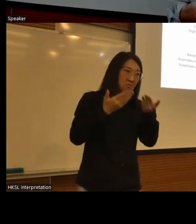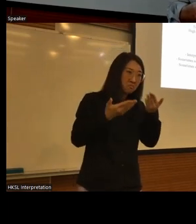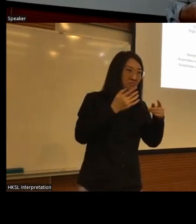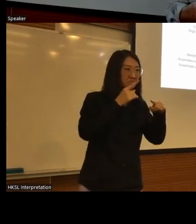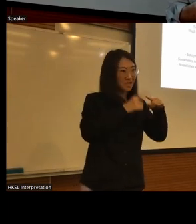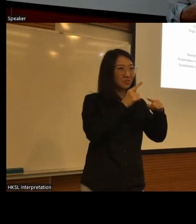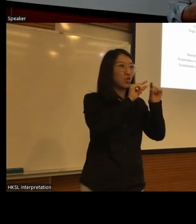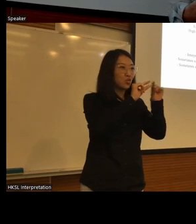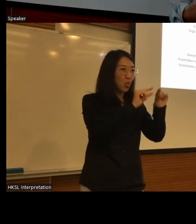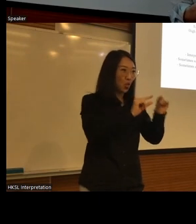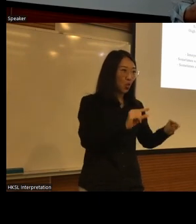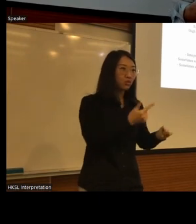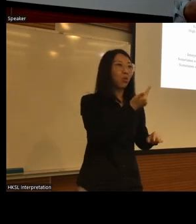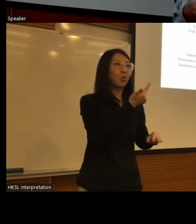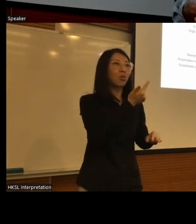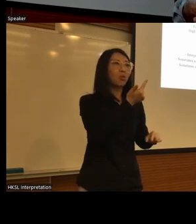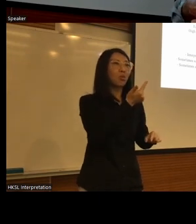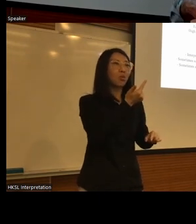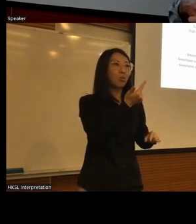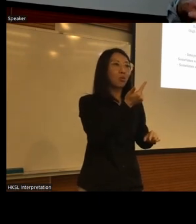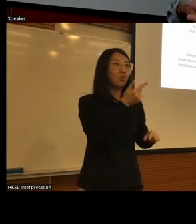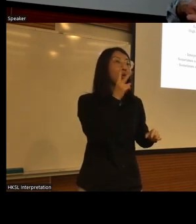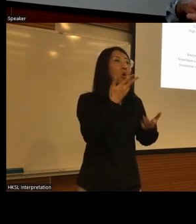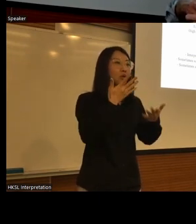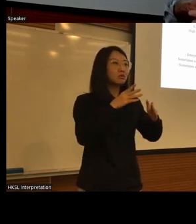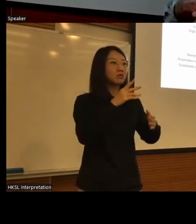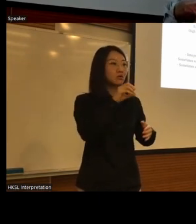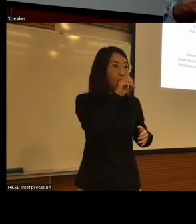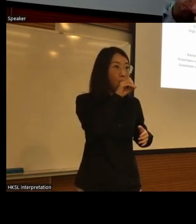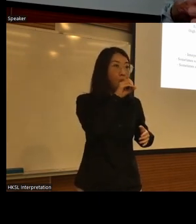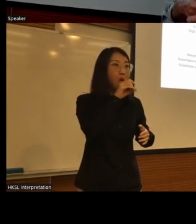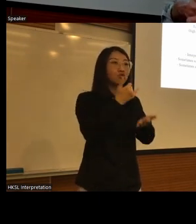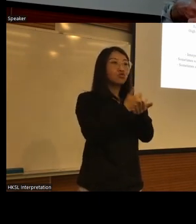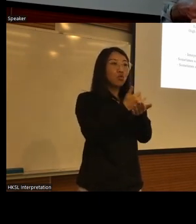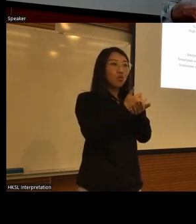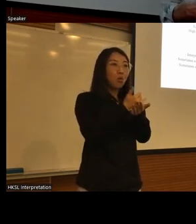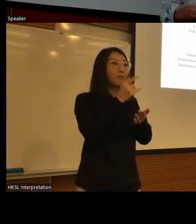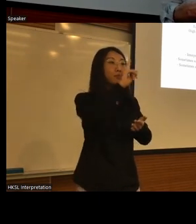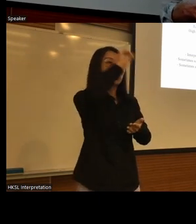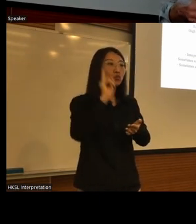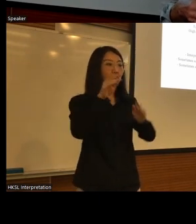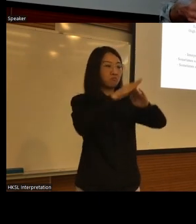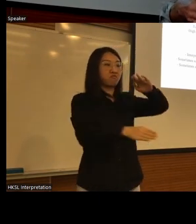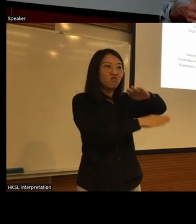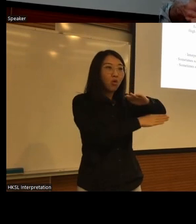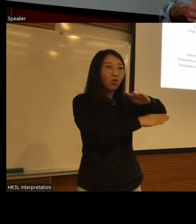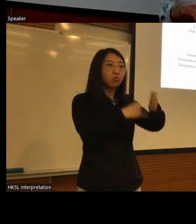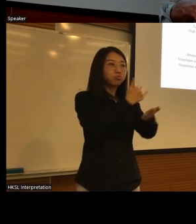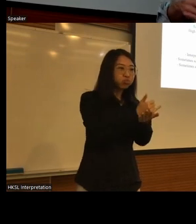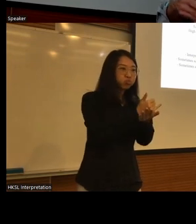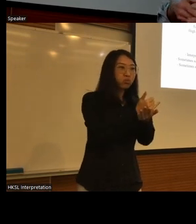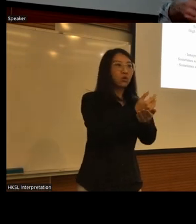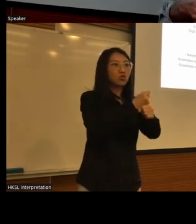many of them during a turn in the booth. When an interpreter works for 30 minutes, in these 30 minutes, they